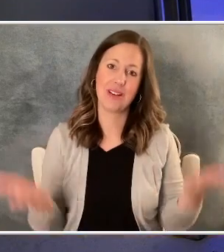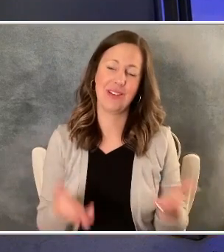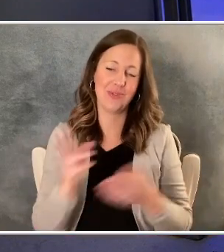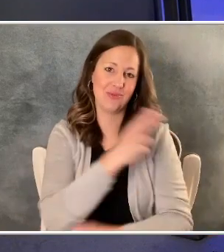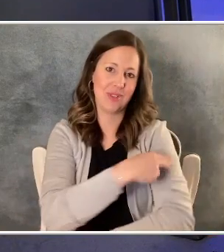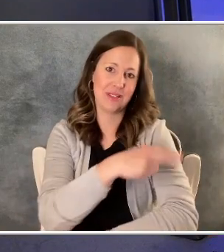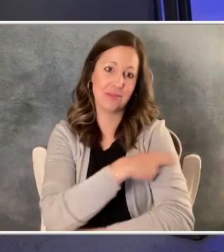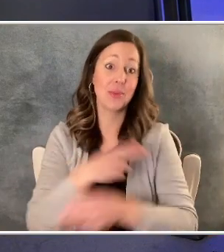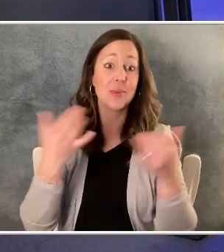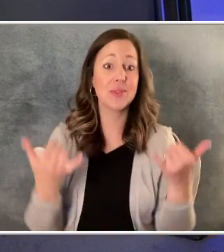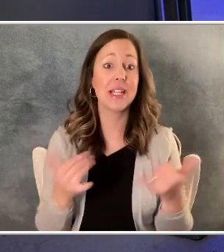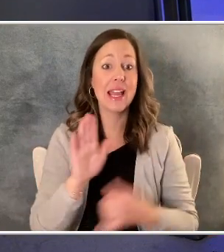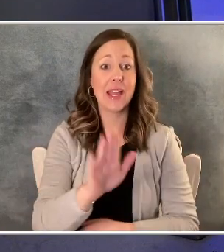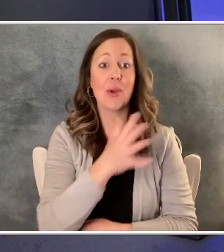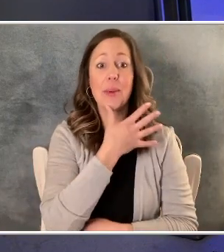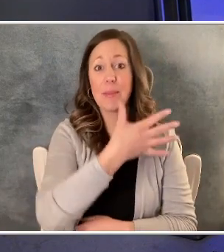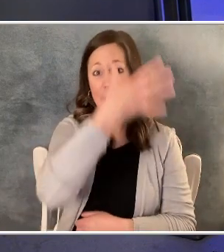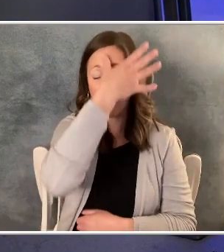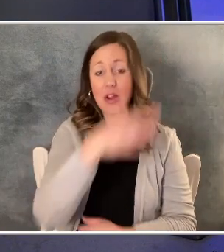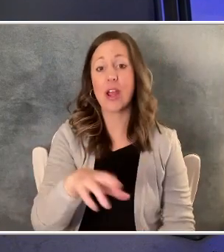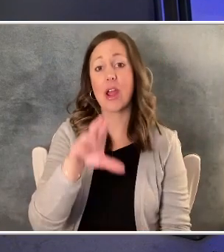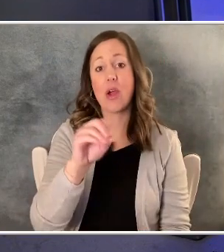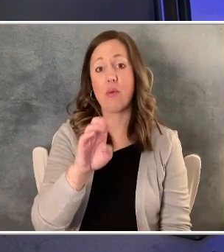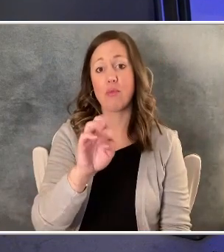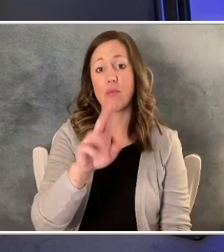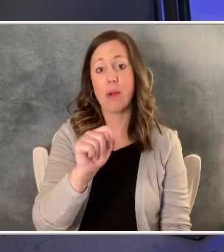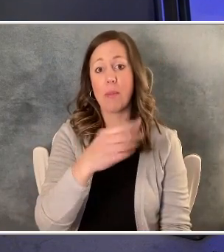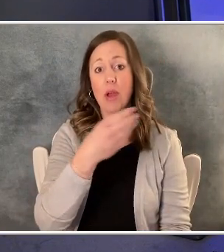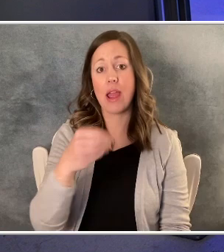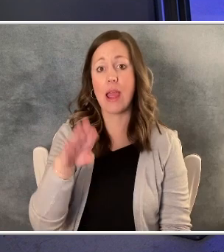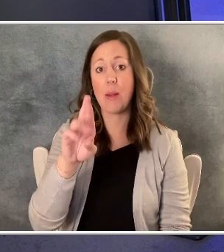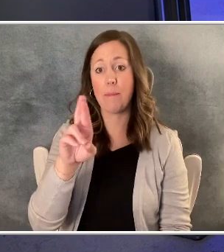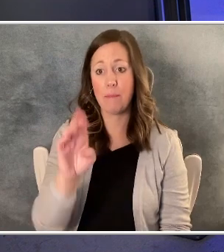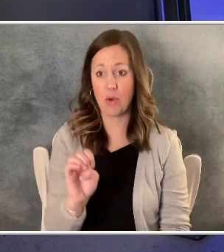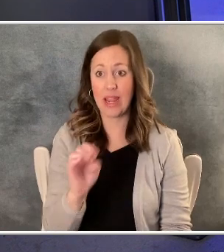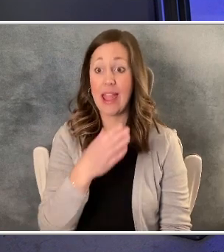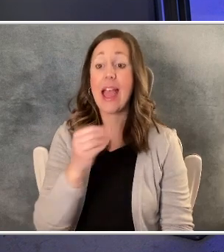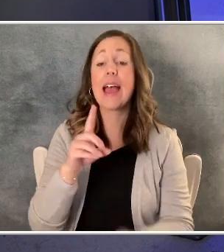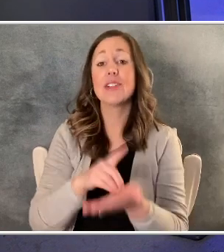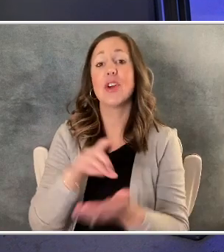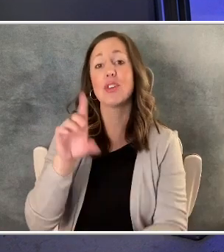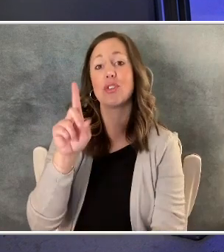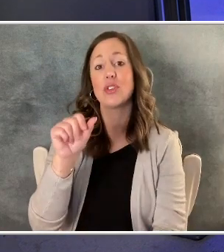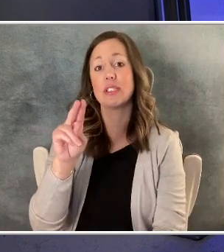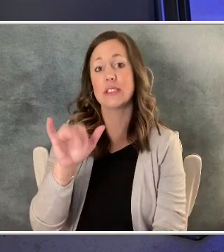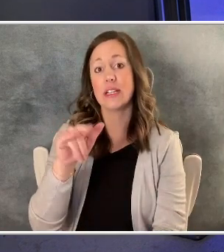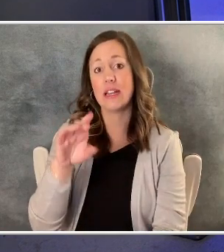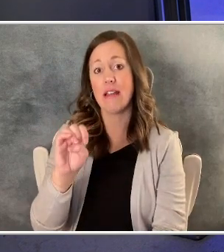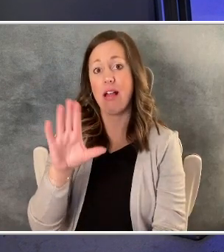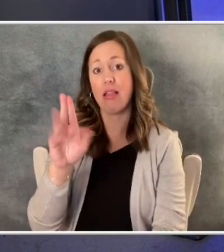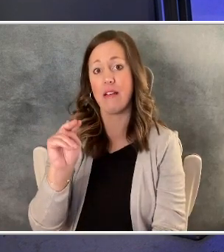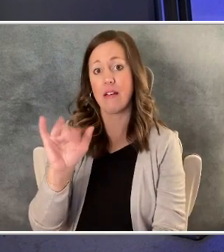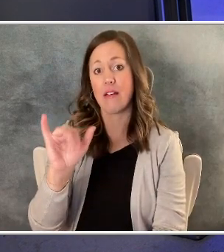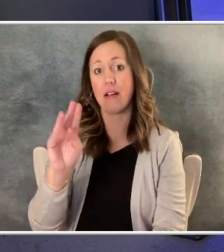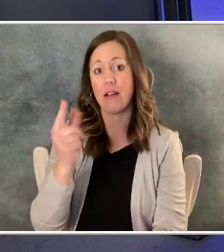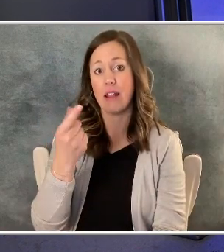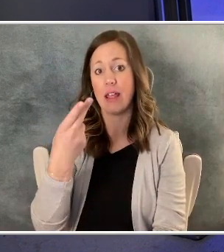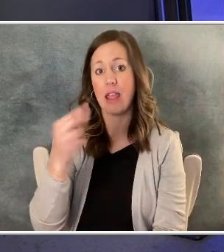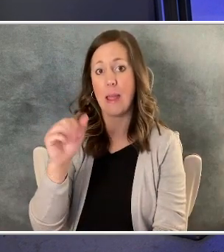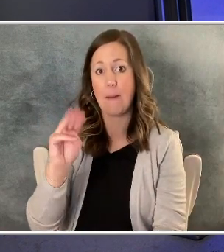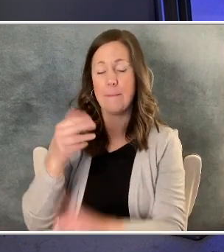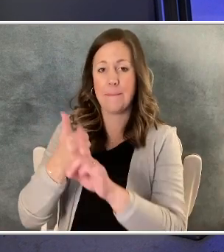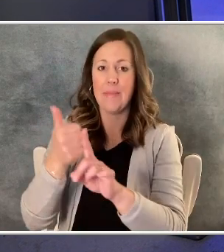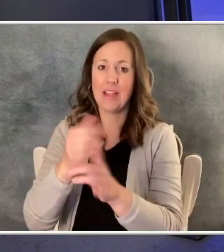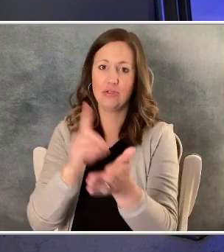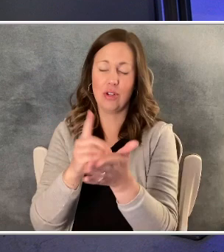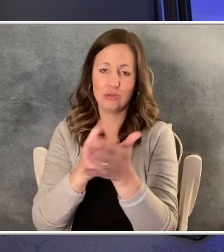joined by Olivia's parents, Robert and Bree Robinson, as well as Dr. Danielle Cunningham, the radiation oncologist in charge of Olivia's radiation